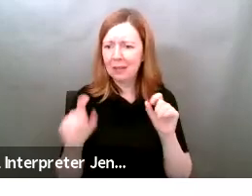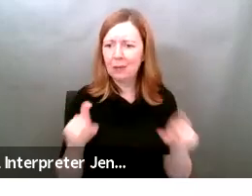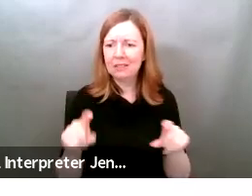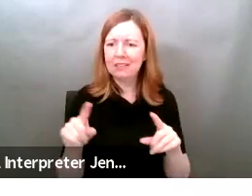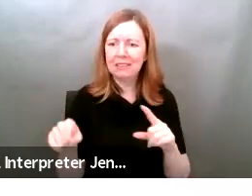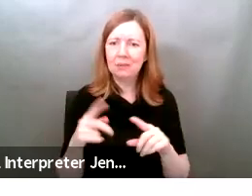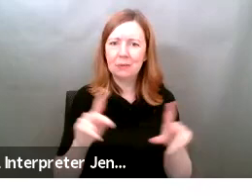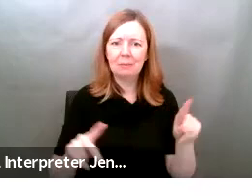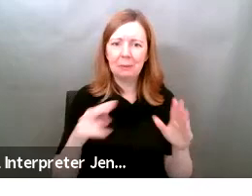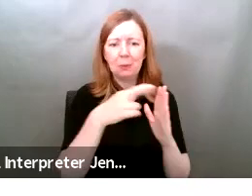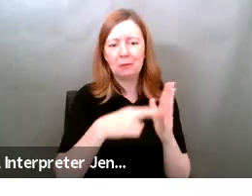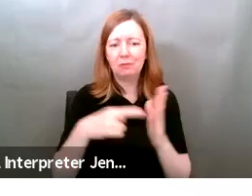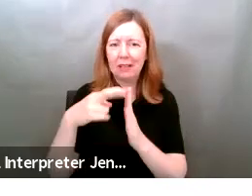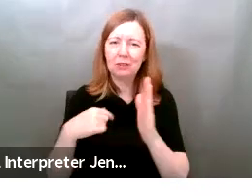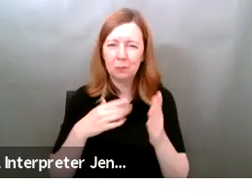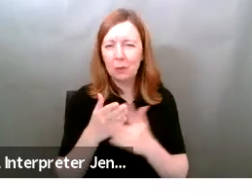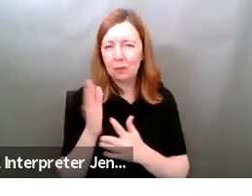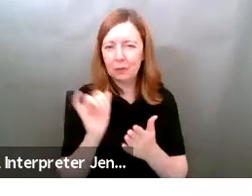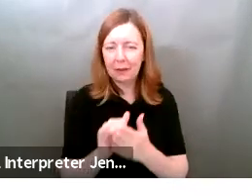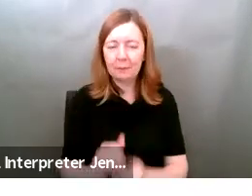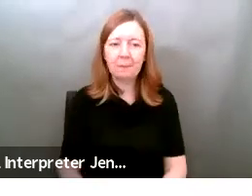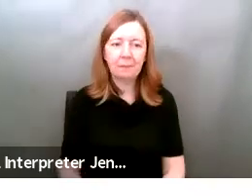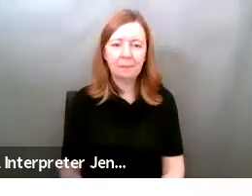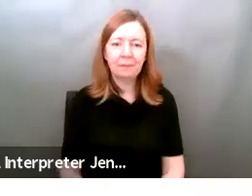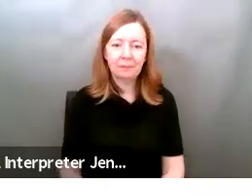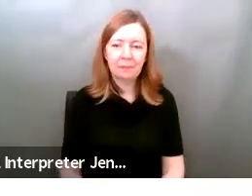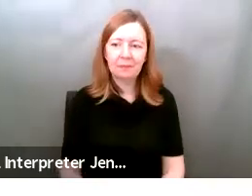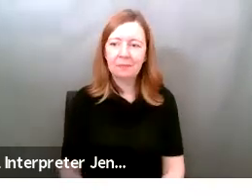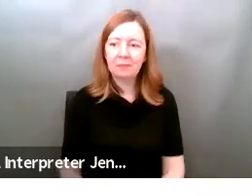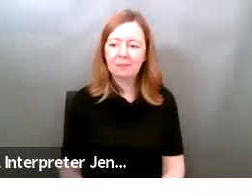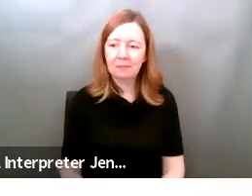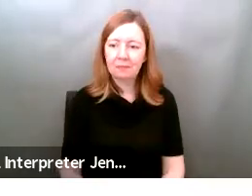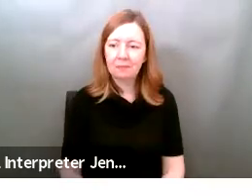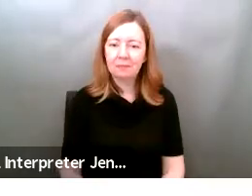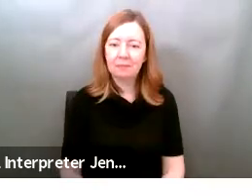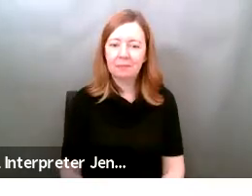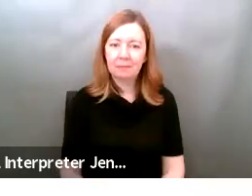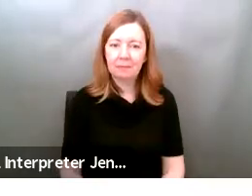when folks were registering, so we can go through those as well, because I think Excellent. there's some good ones.